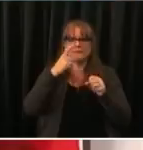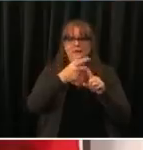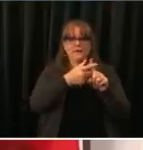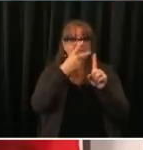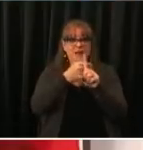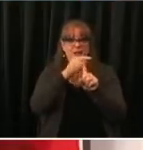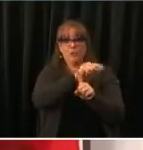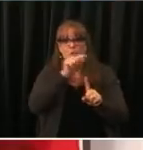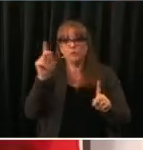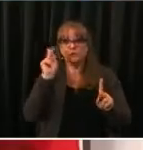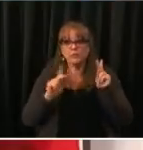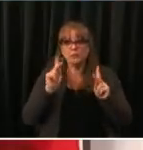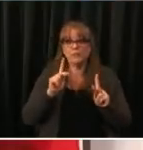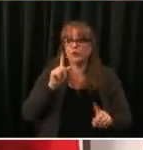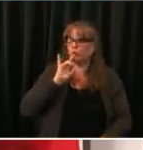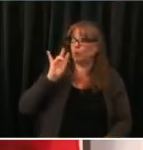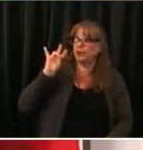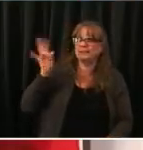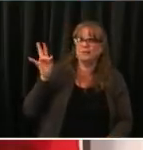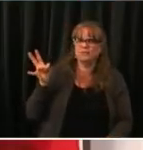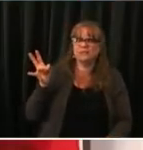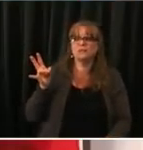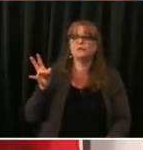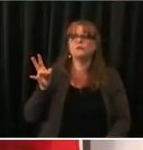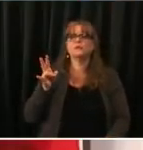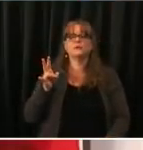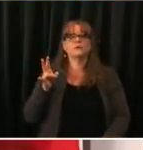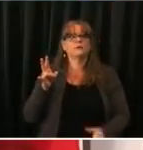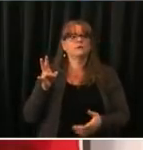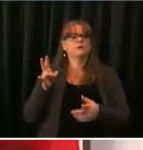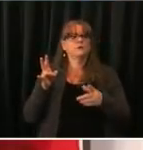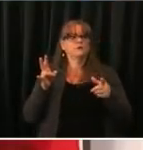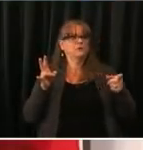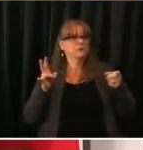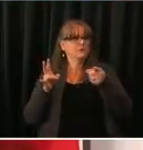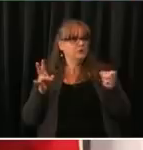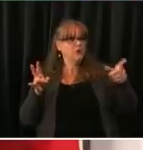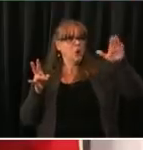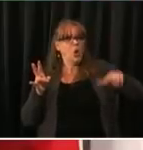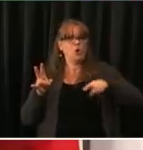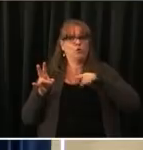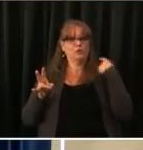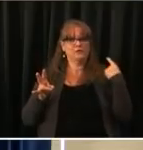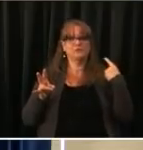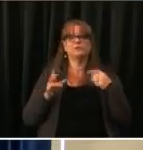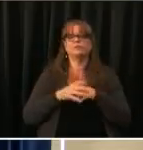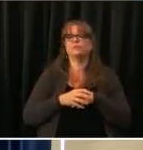protect people that have substantially lower risk simply because they're in our prisons. Thank you.